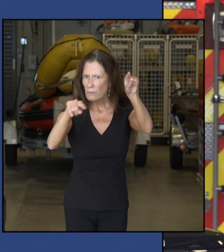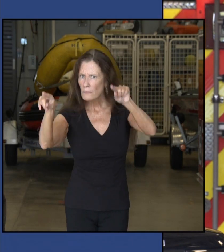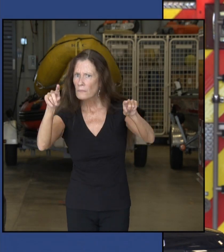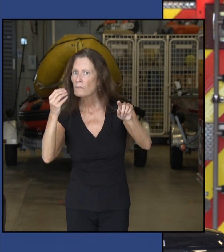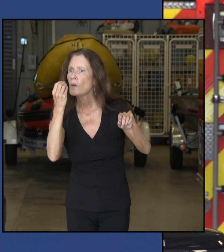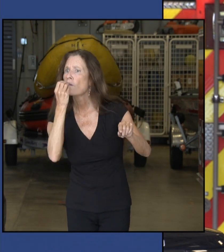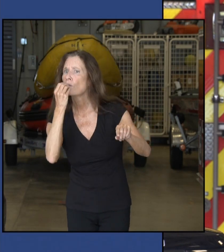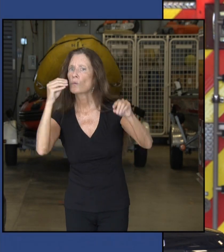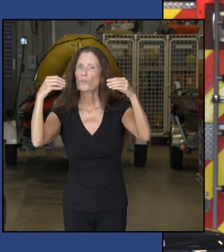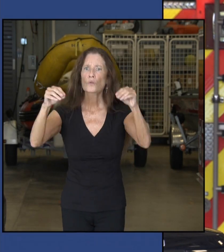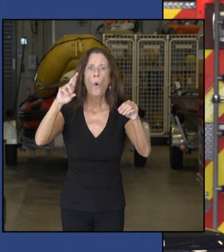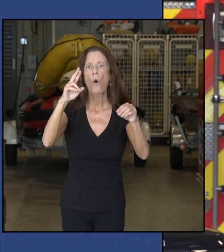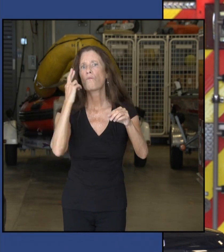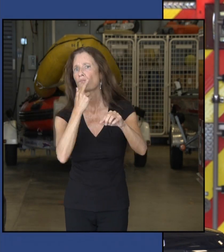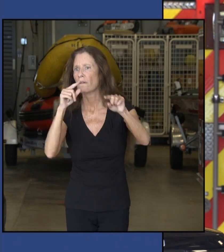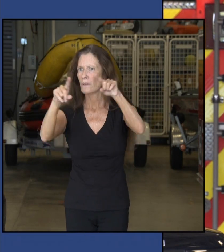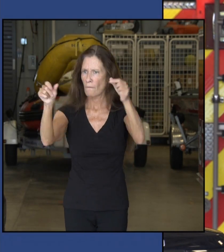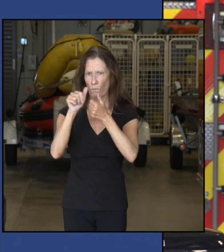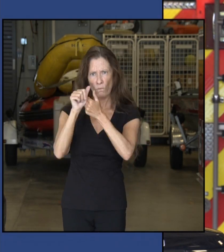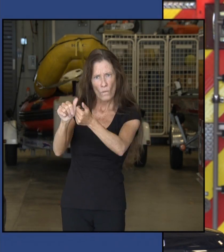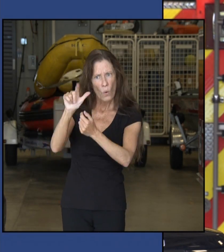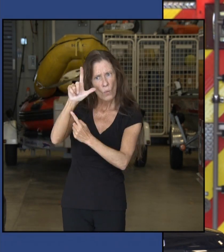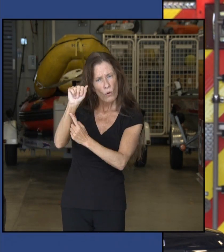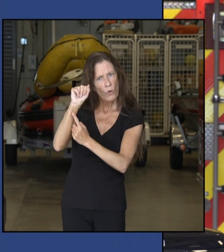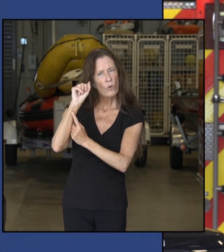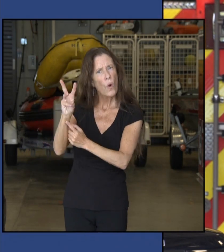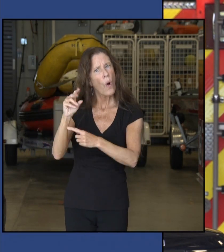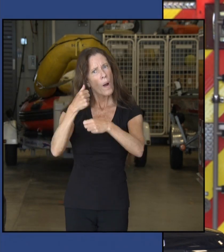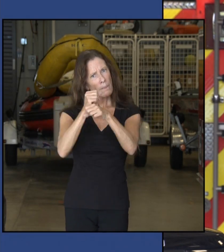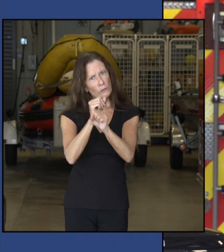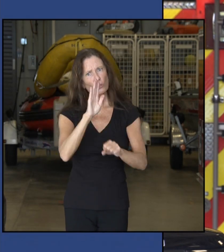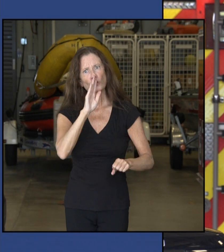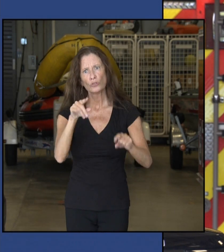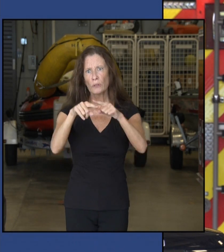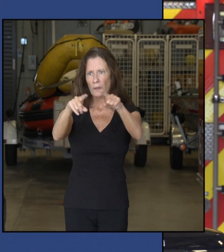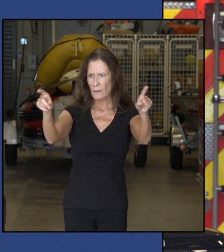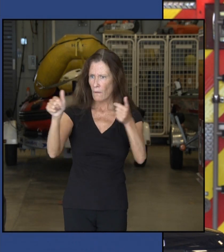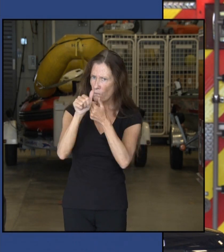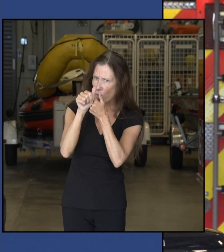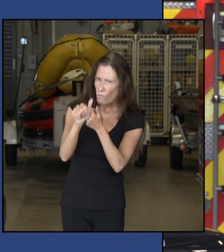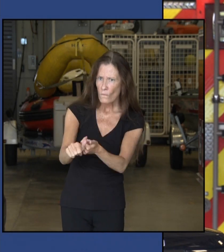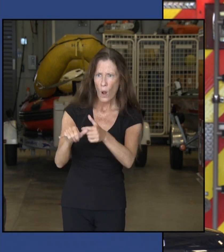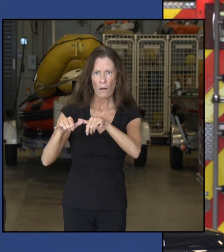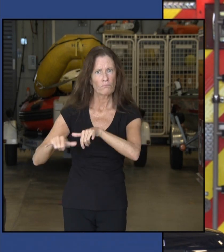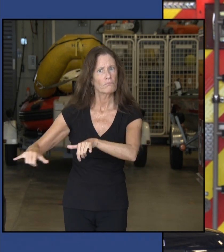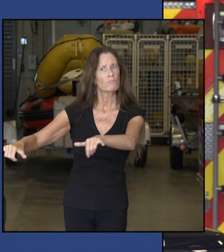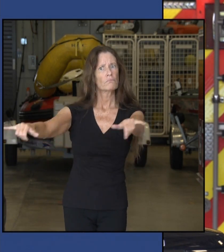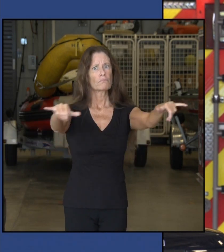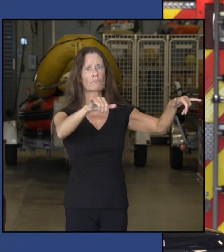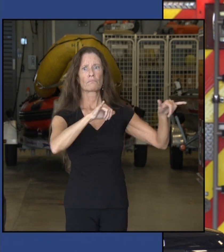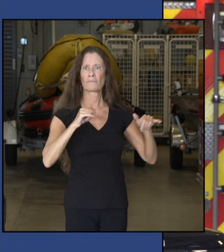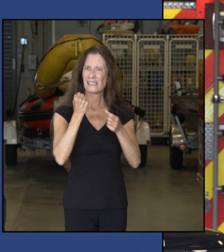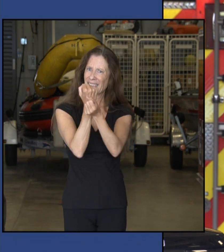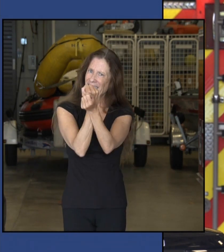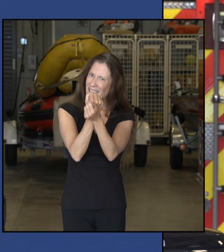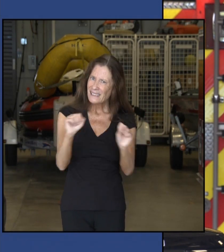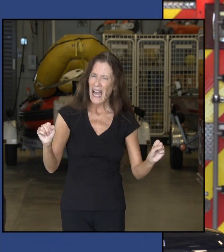As part of our food safety responsibilities, the Department of Agriculture's food safety inspectors will be